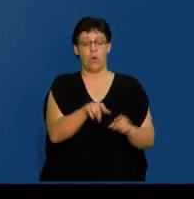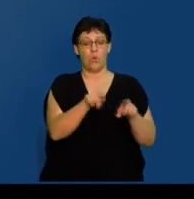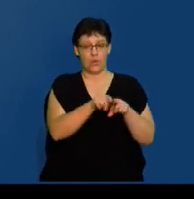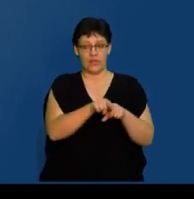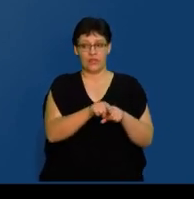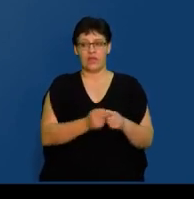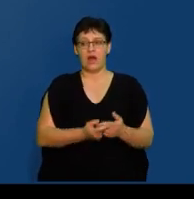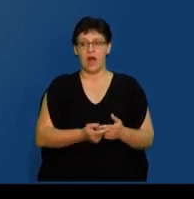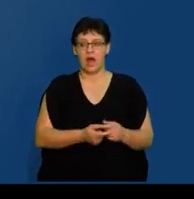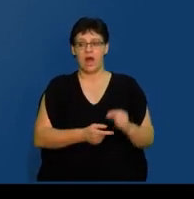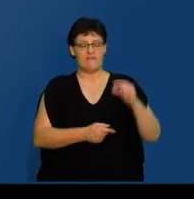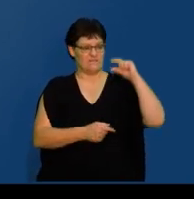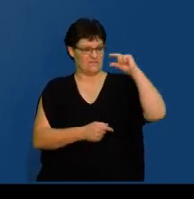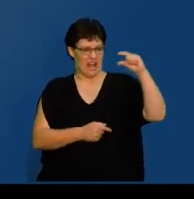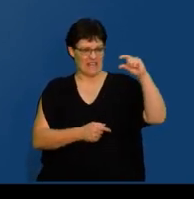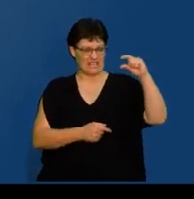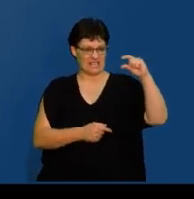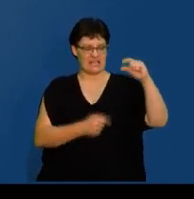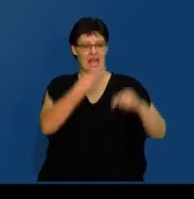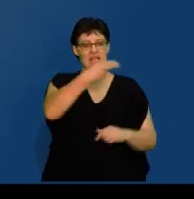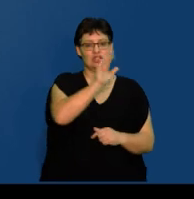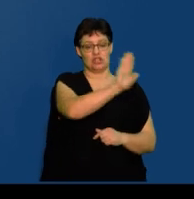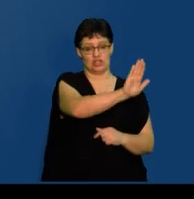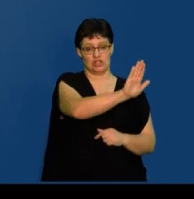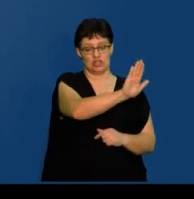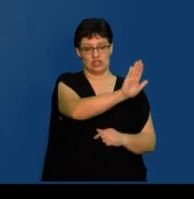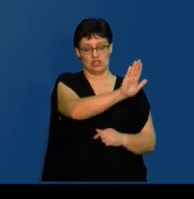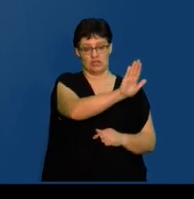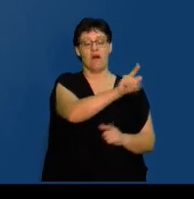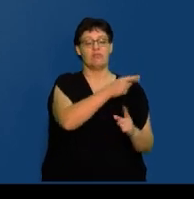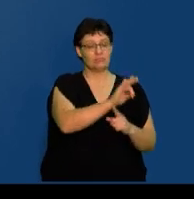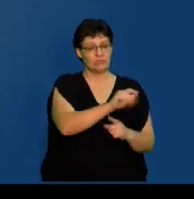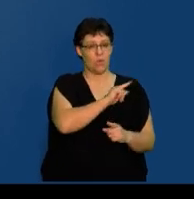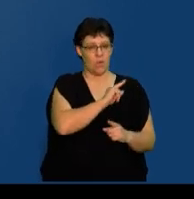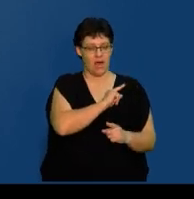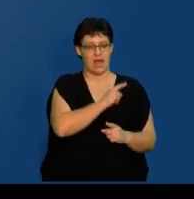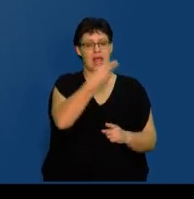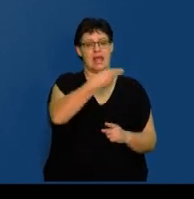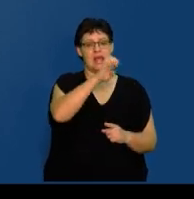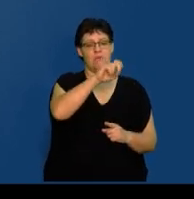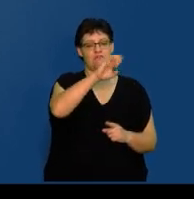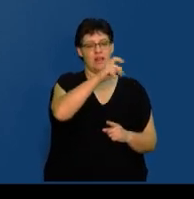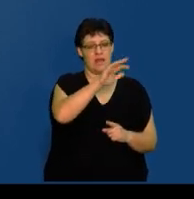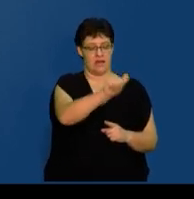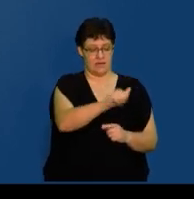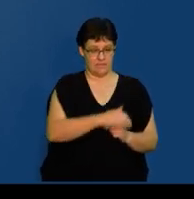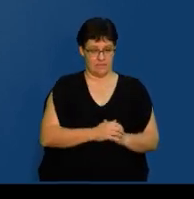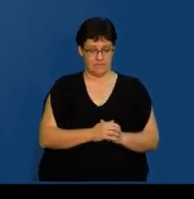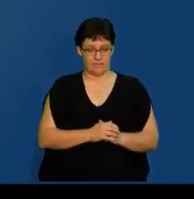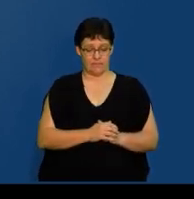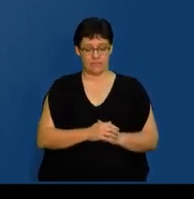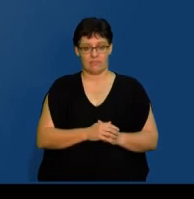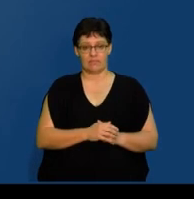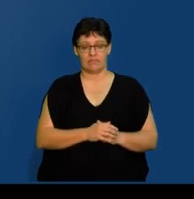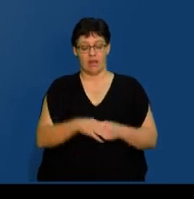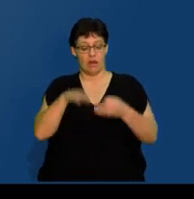in this case, the dominant allele for the condition of hemophilia. In our third